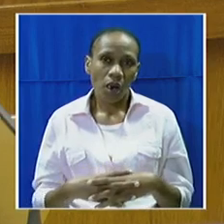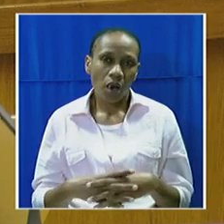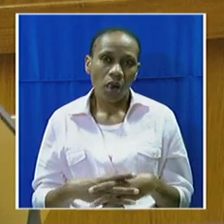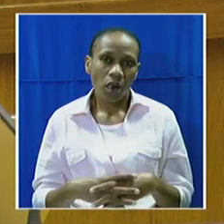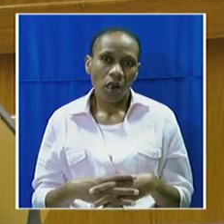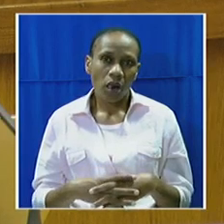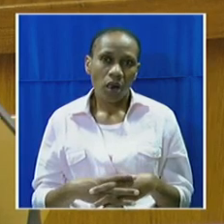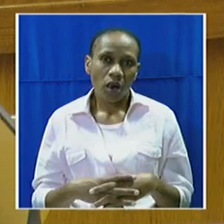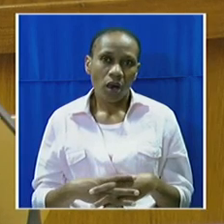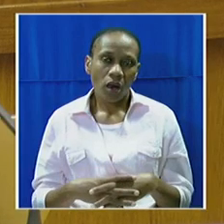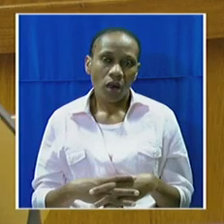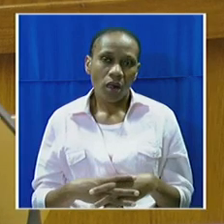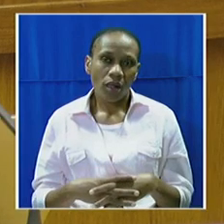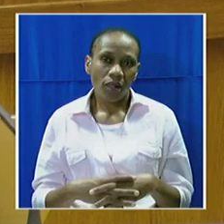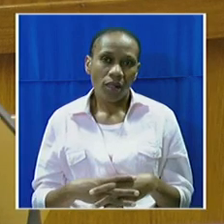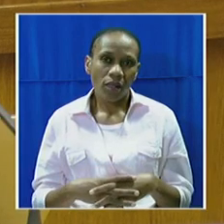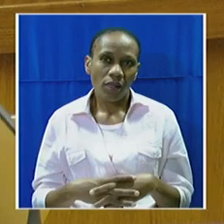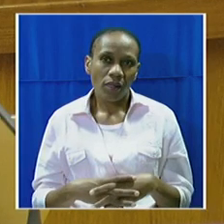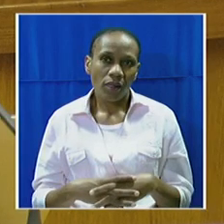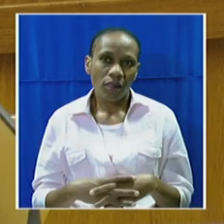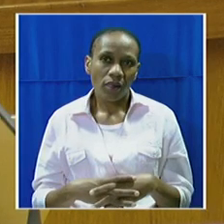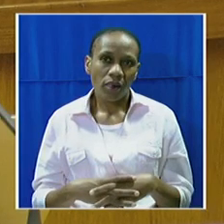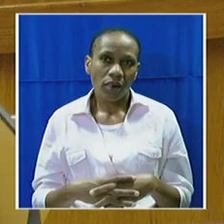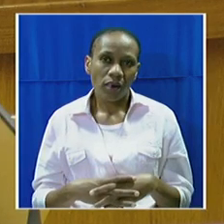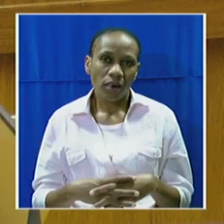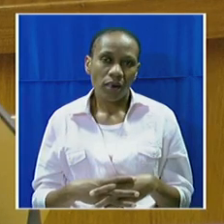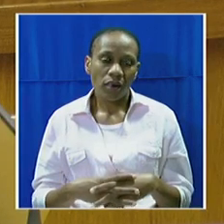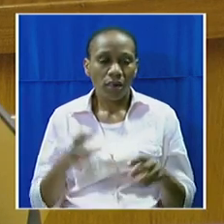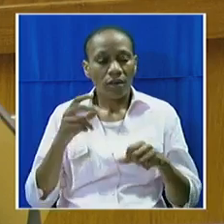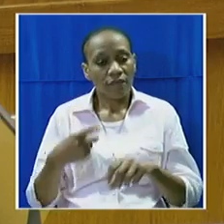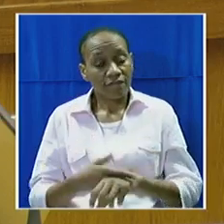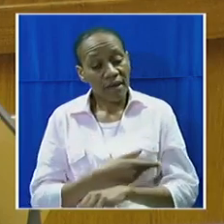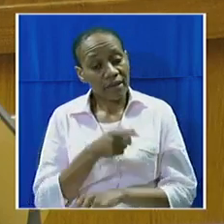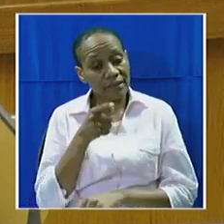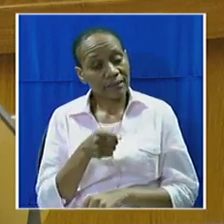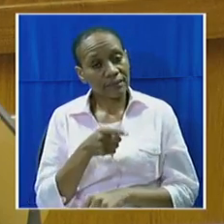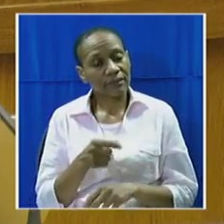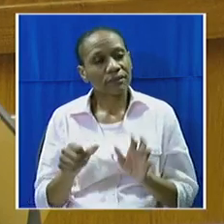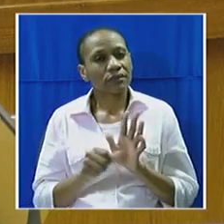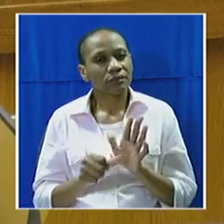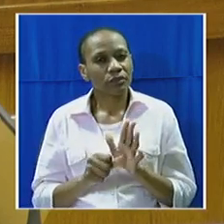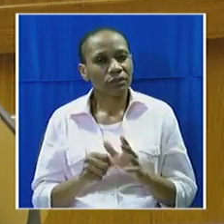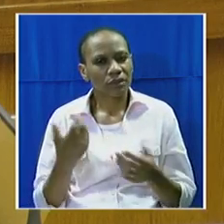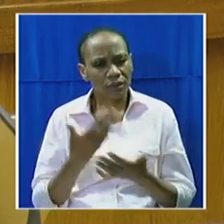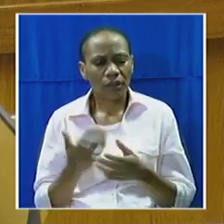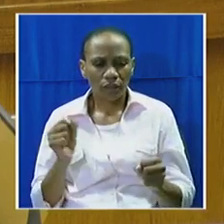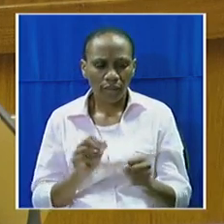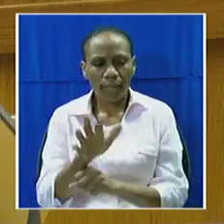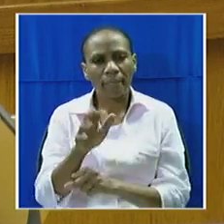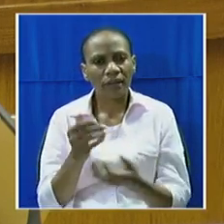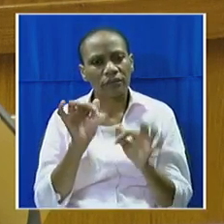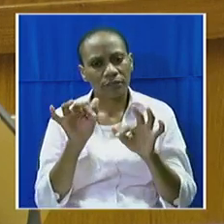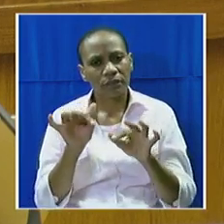very serious impact. This coronavirus, it can also seriously impact on the public health,